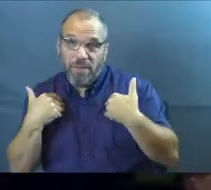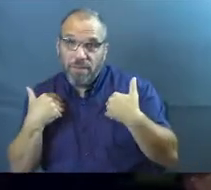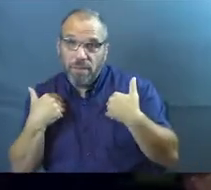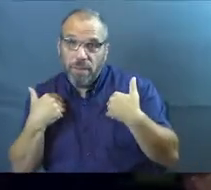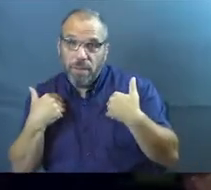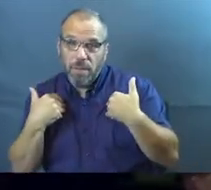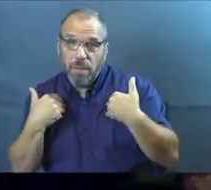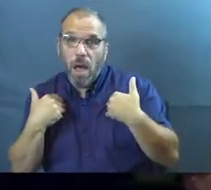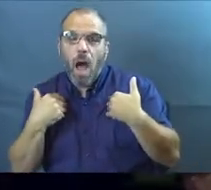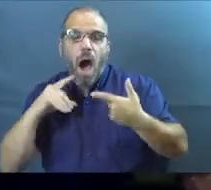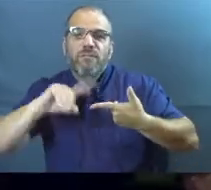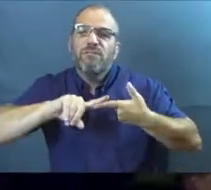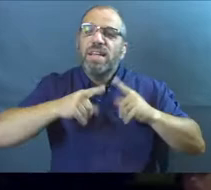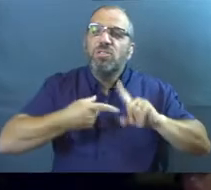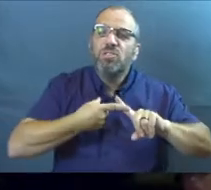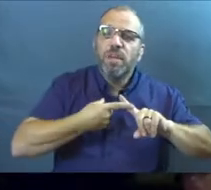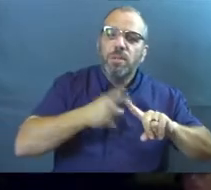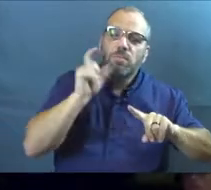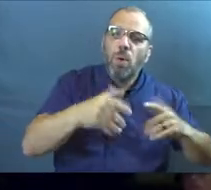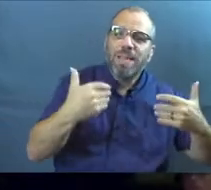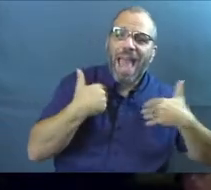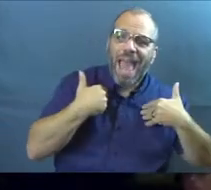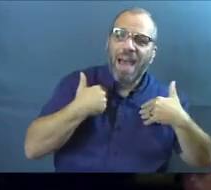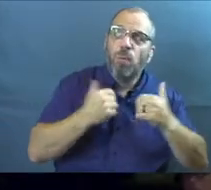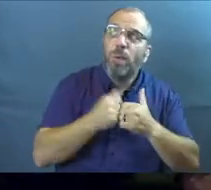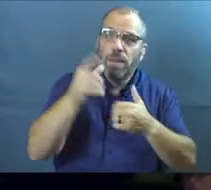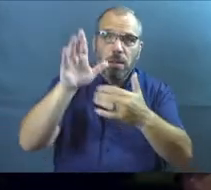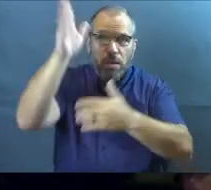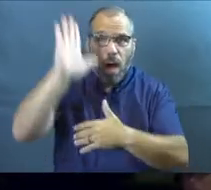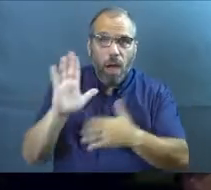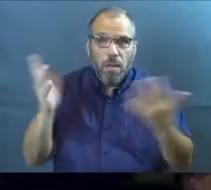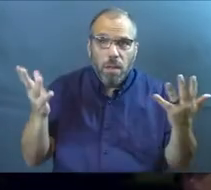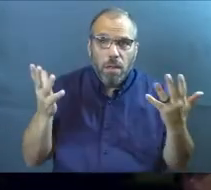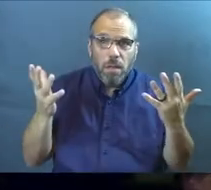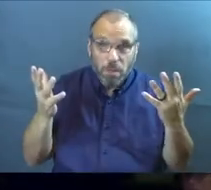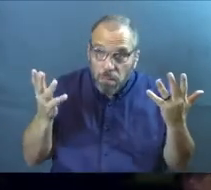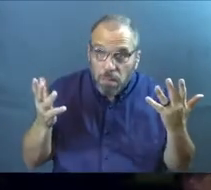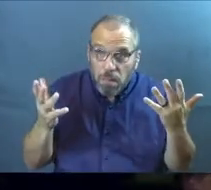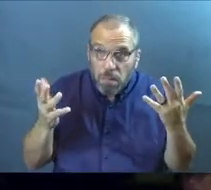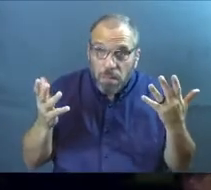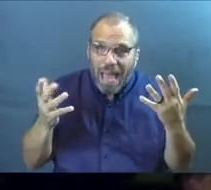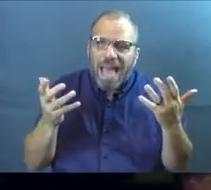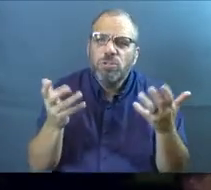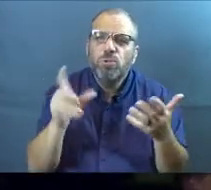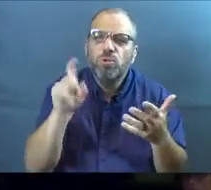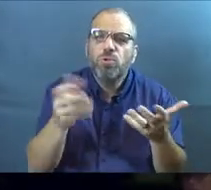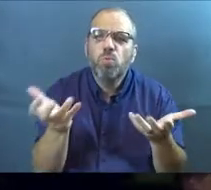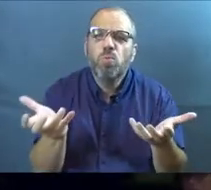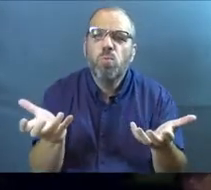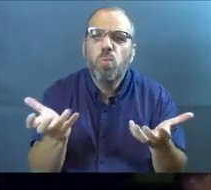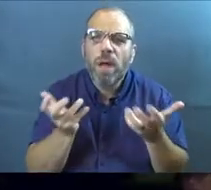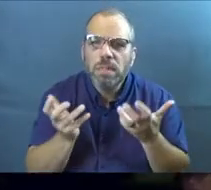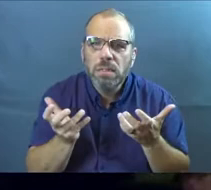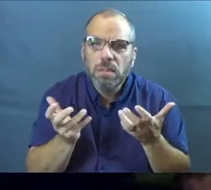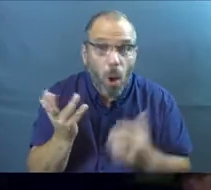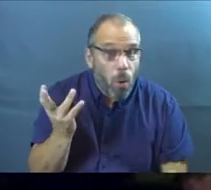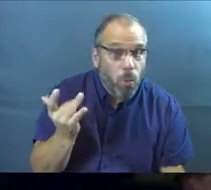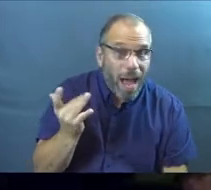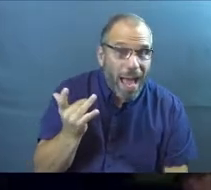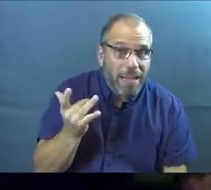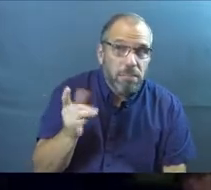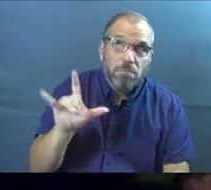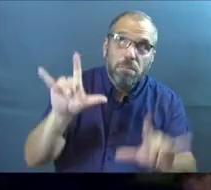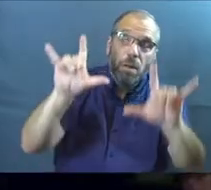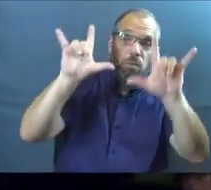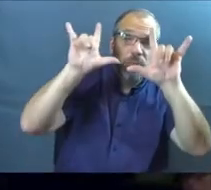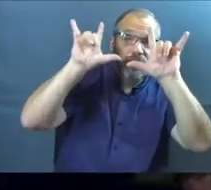God. A friendship that you're supposed to have with God. And we should want it. Because we love